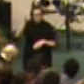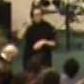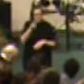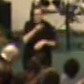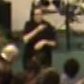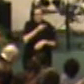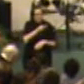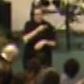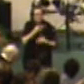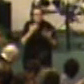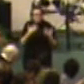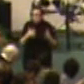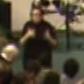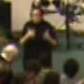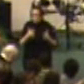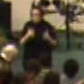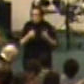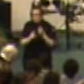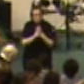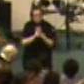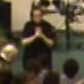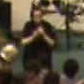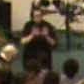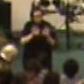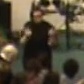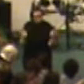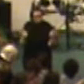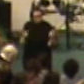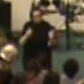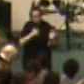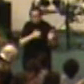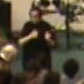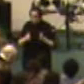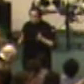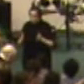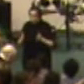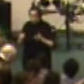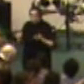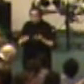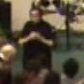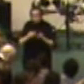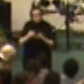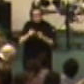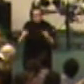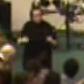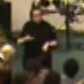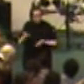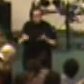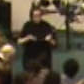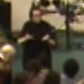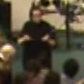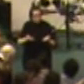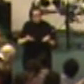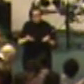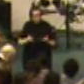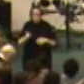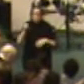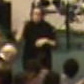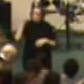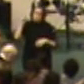does complete his master's degree, that you'll be already preparing a place for them to serve. And a place where you'll be